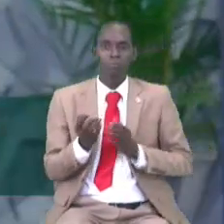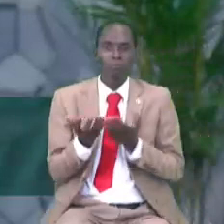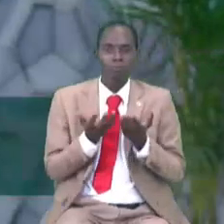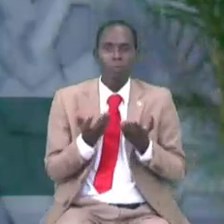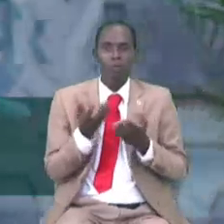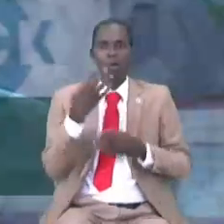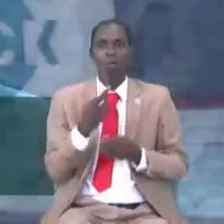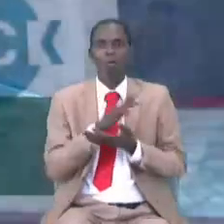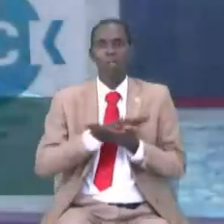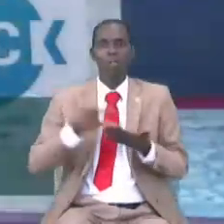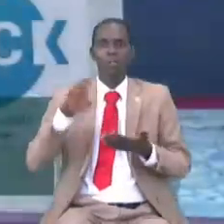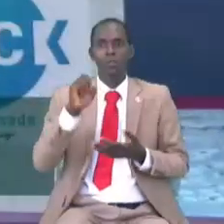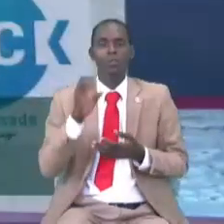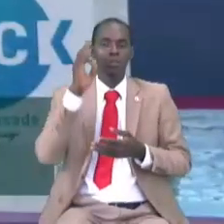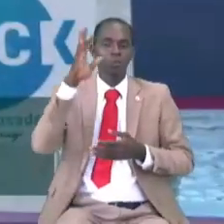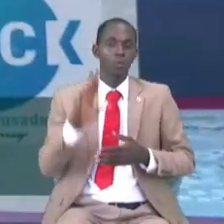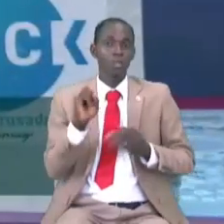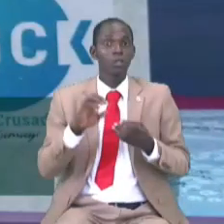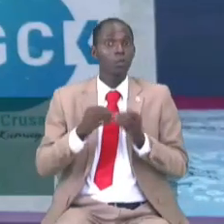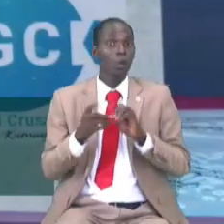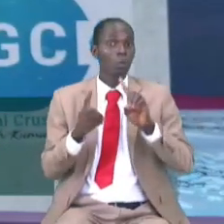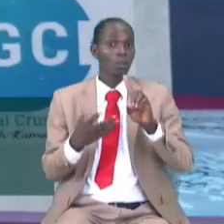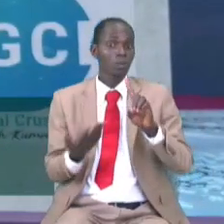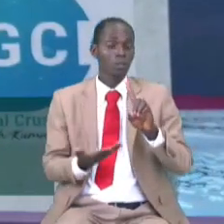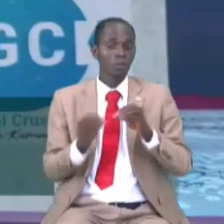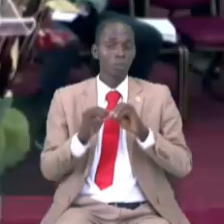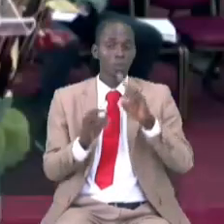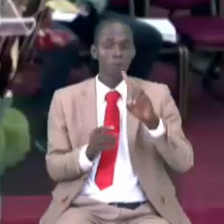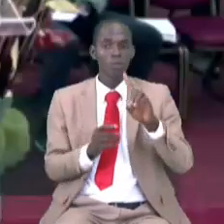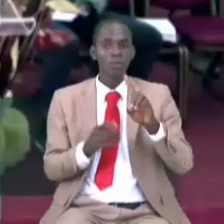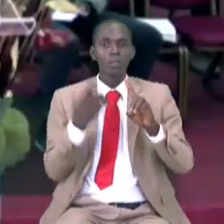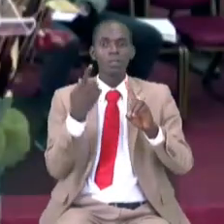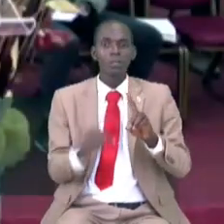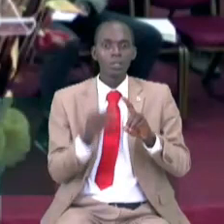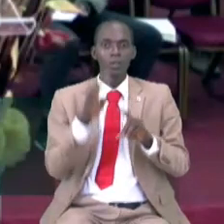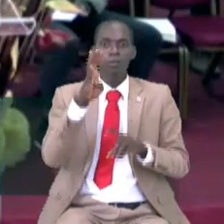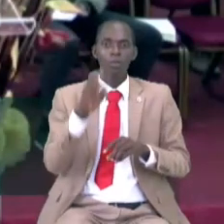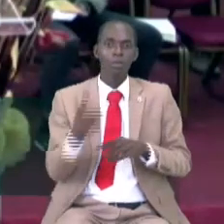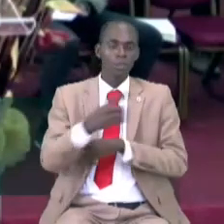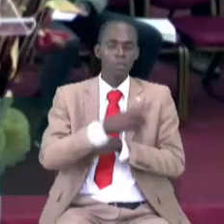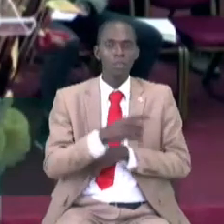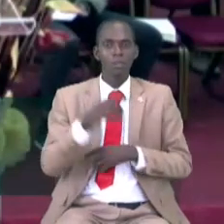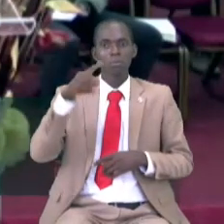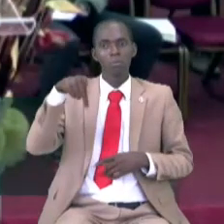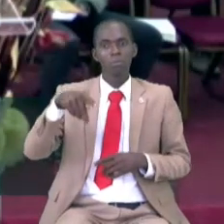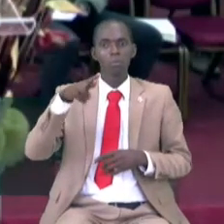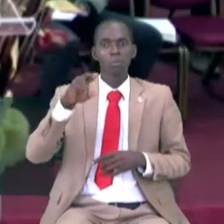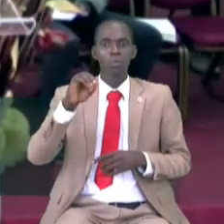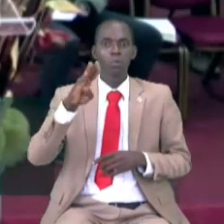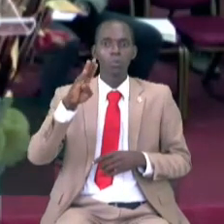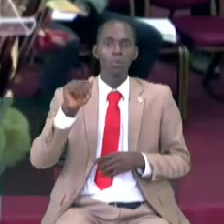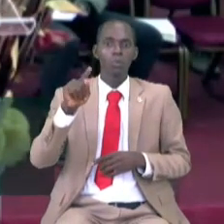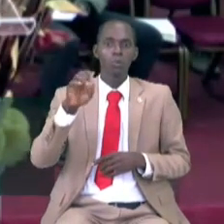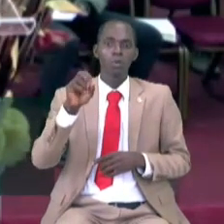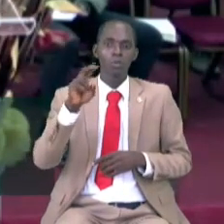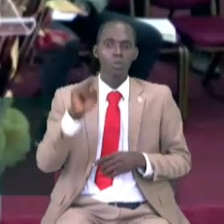the 40-day probation before revealed punishment. God gave